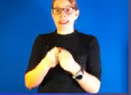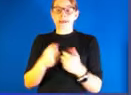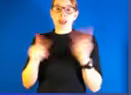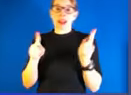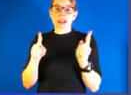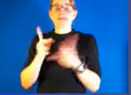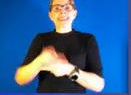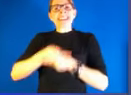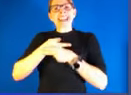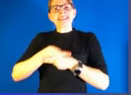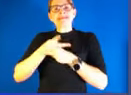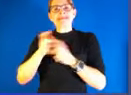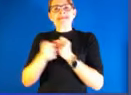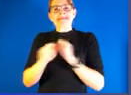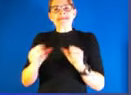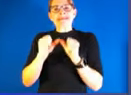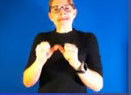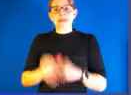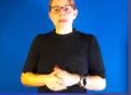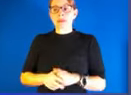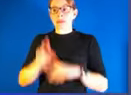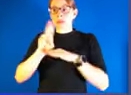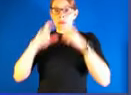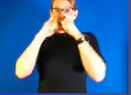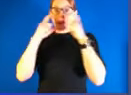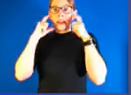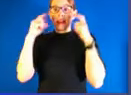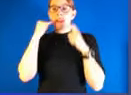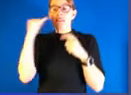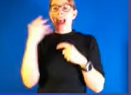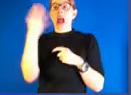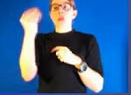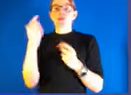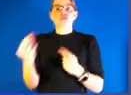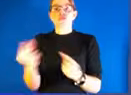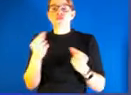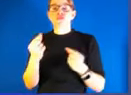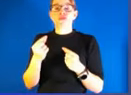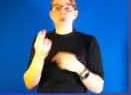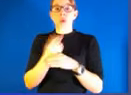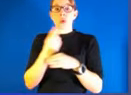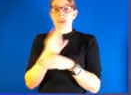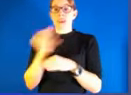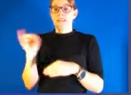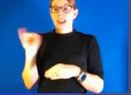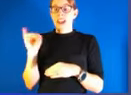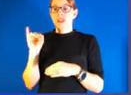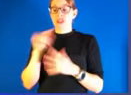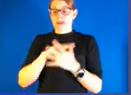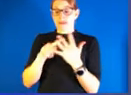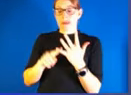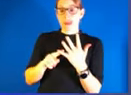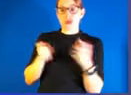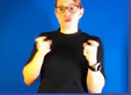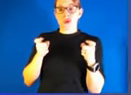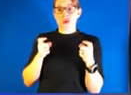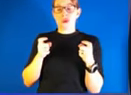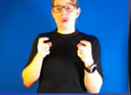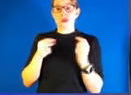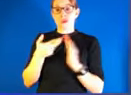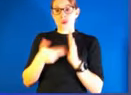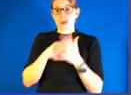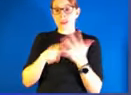safe. And I think wearing your mask when you're out in public and using those infection control pillars will keep people safe from not just